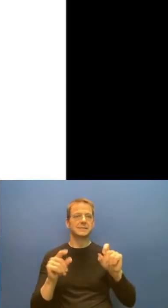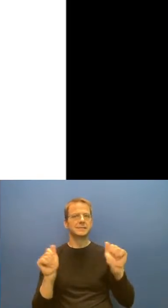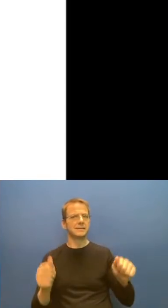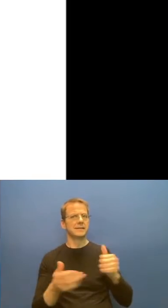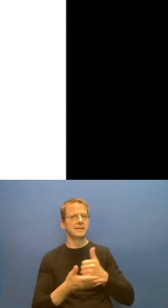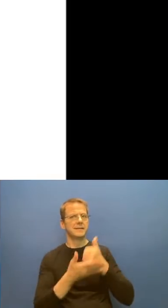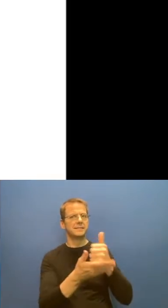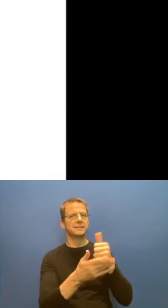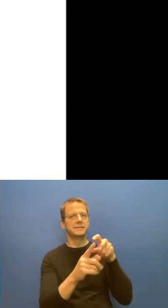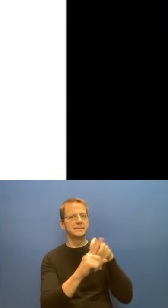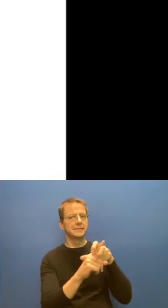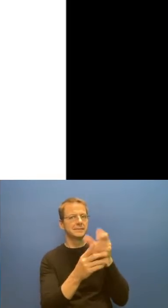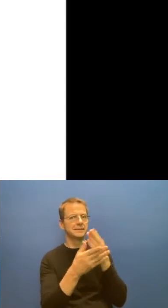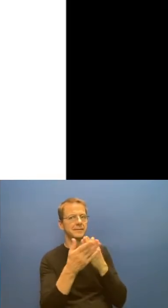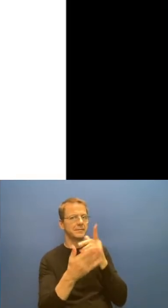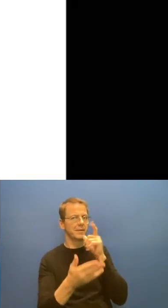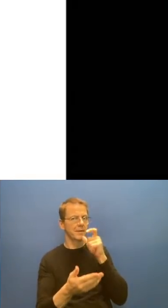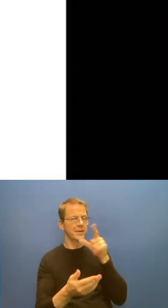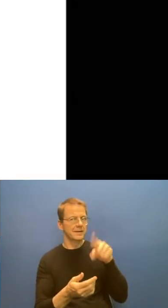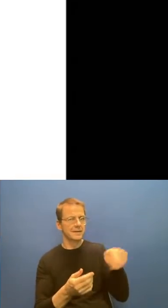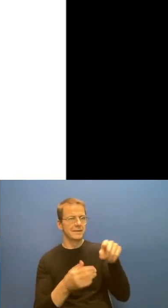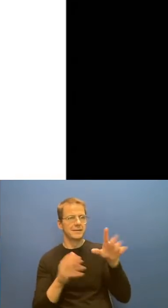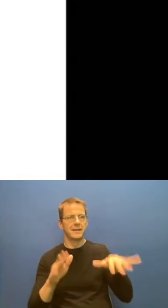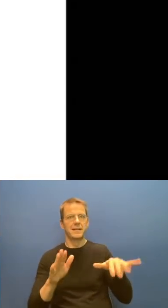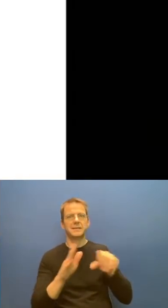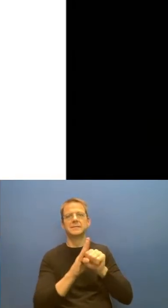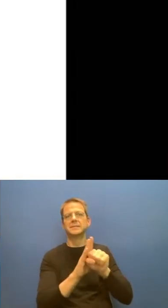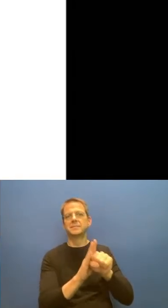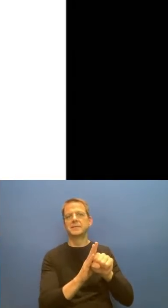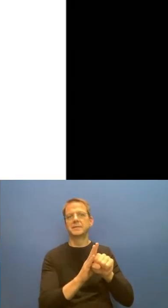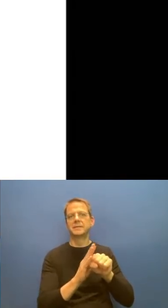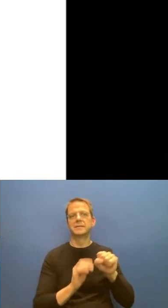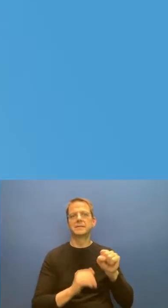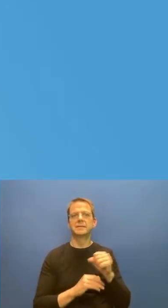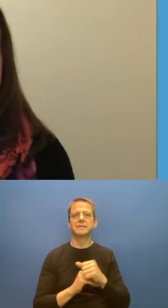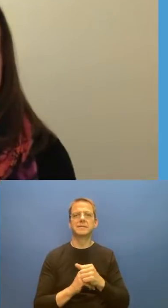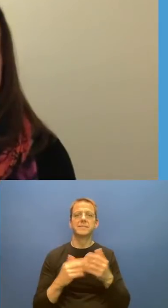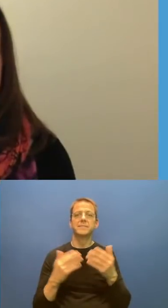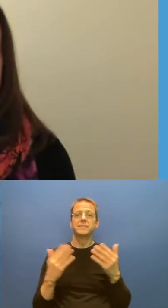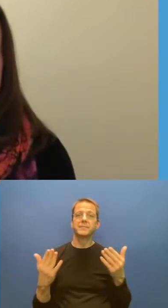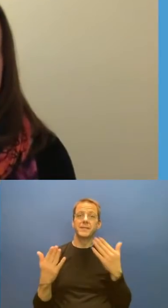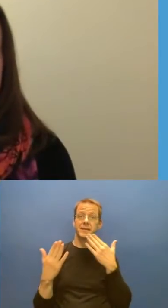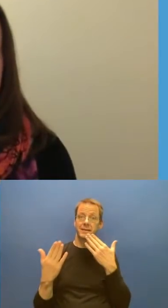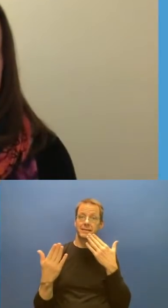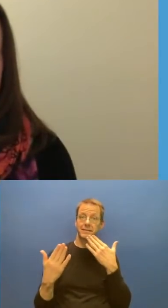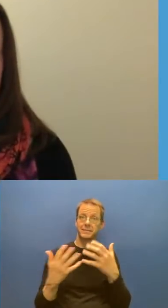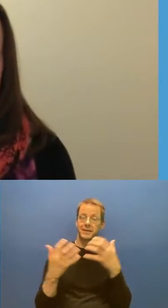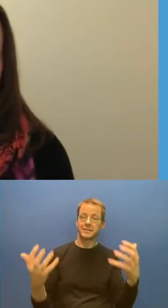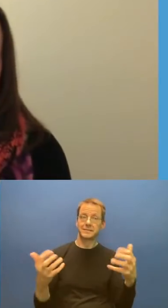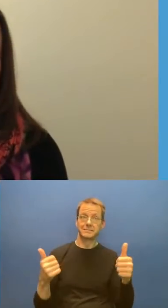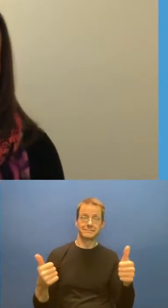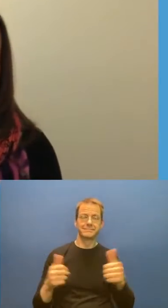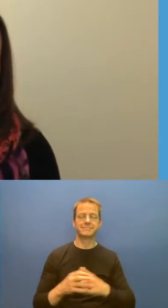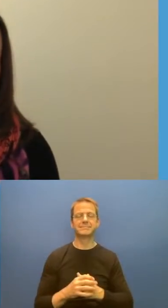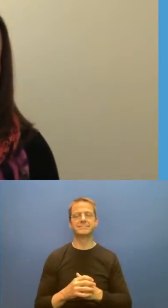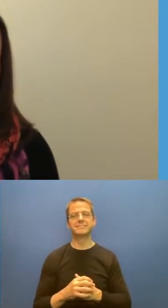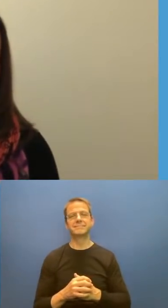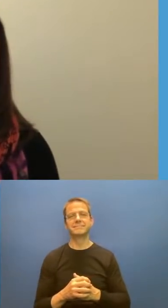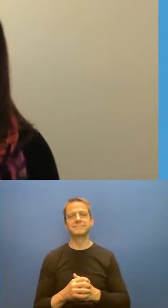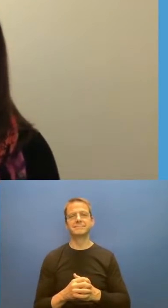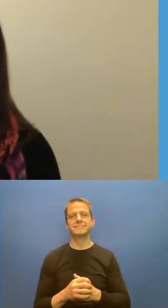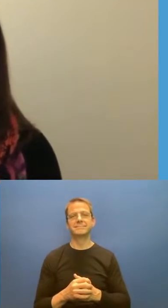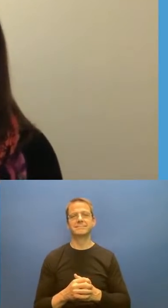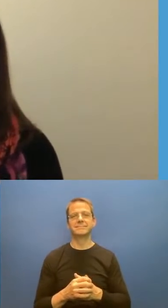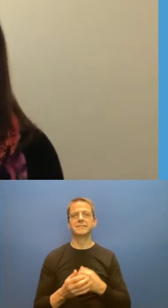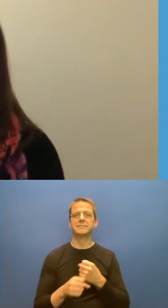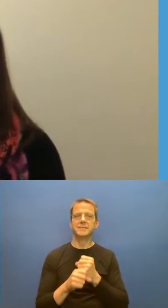So yeah, thank you very much. Let's make our holidays safe. Thank you very much, Dr. Gasperowicz. I keep